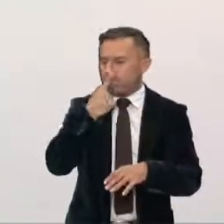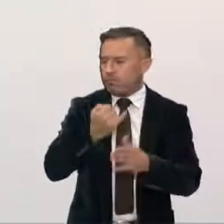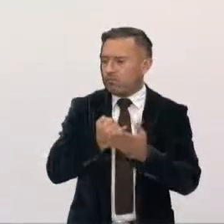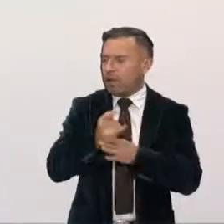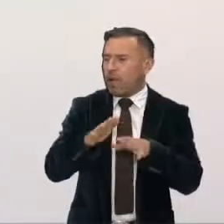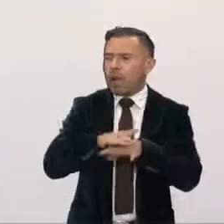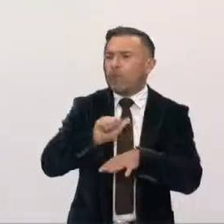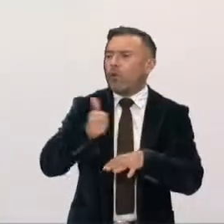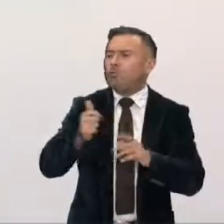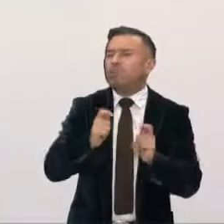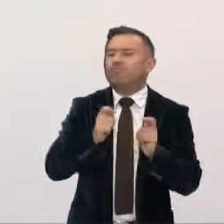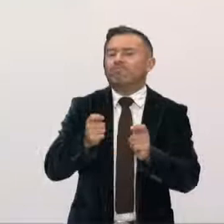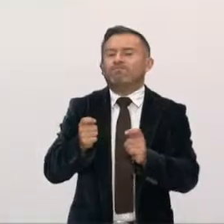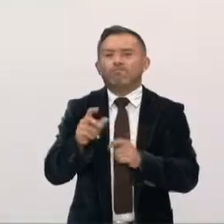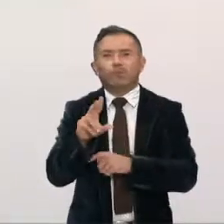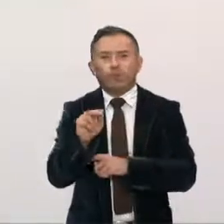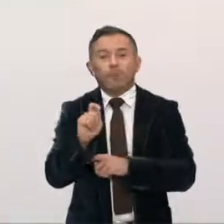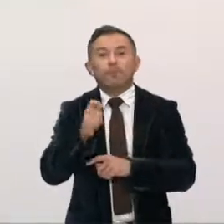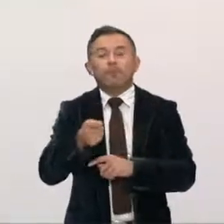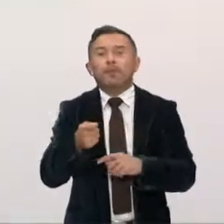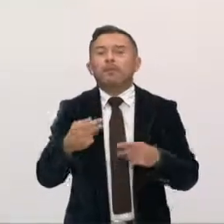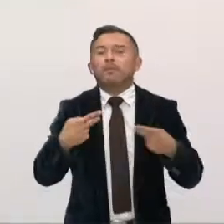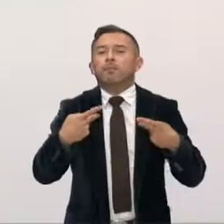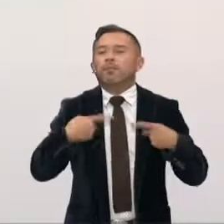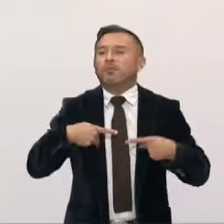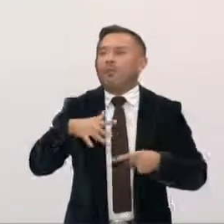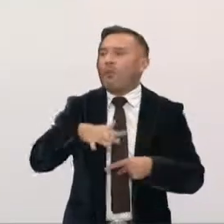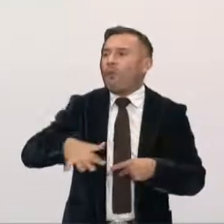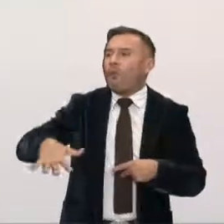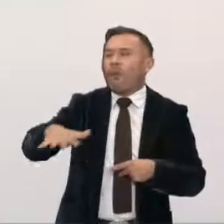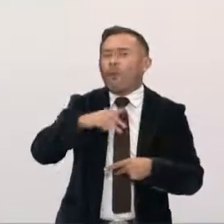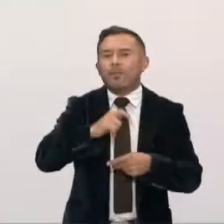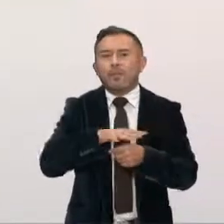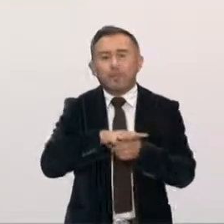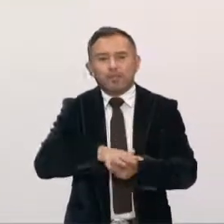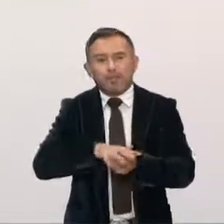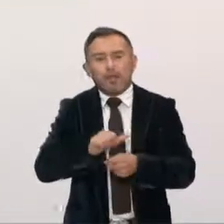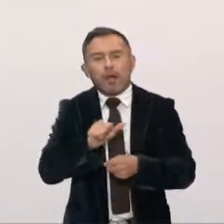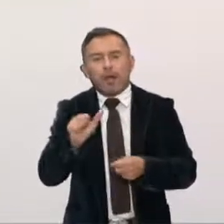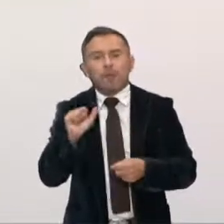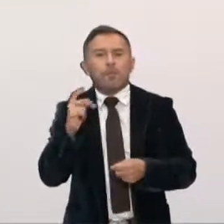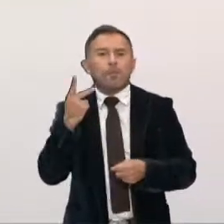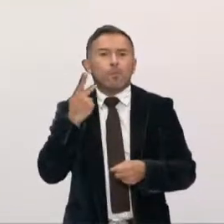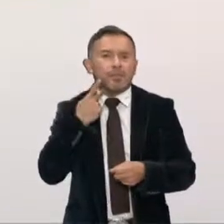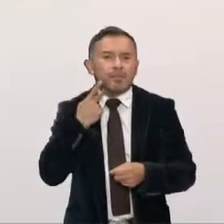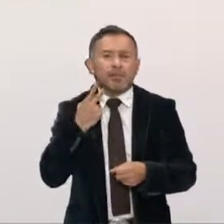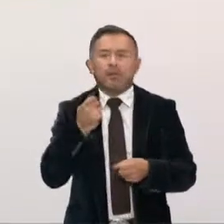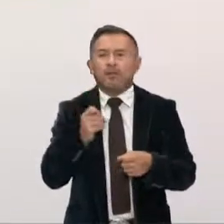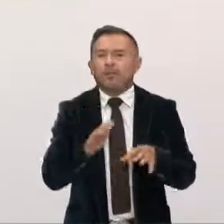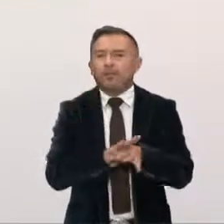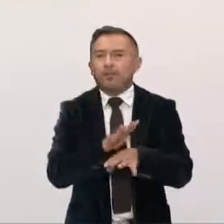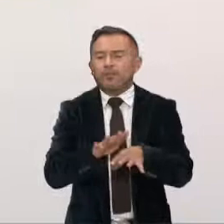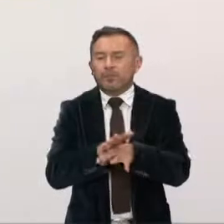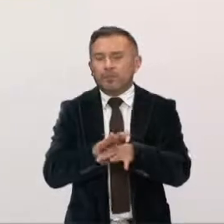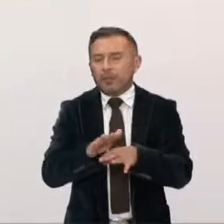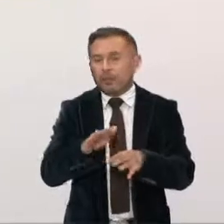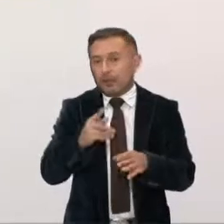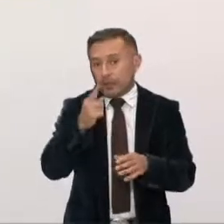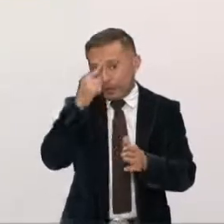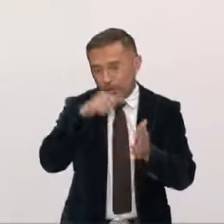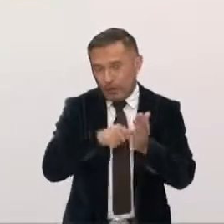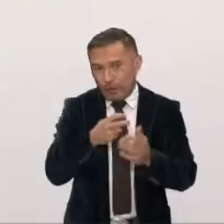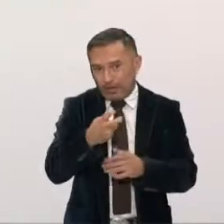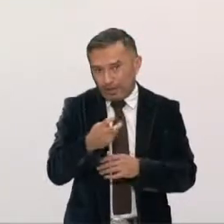of a president, but because of a social pressure, because of the society there in